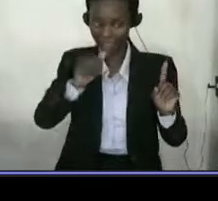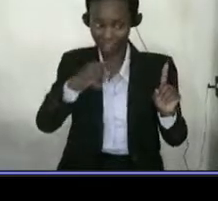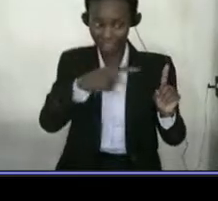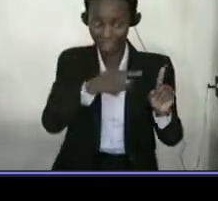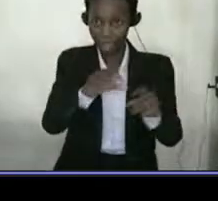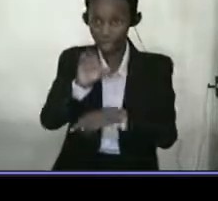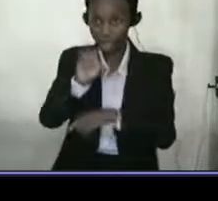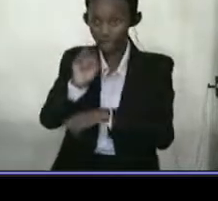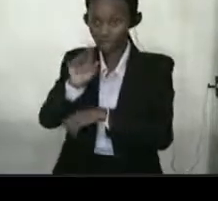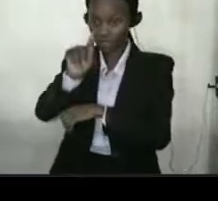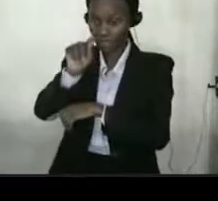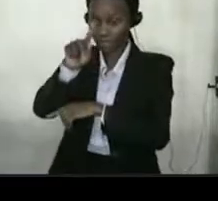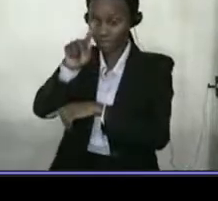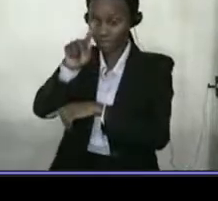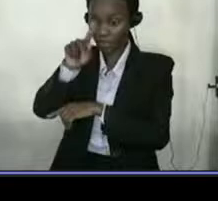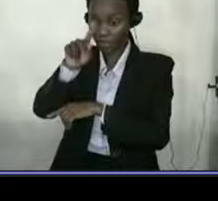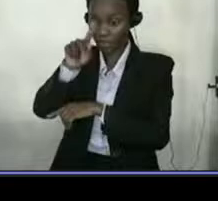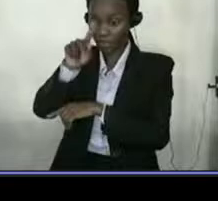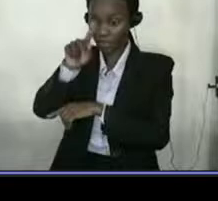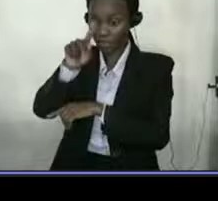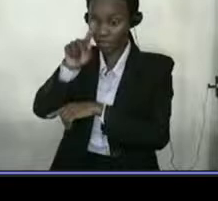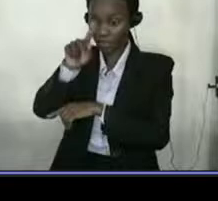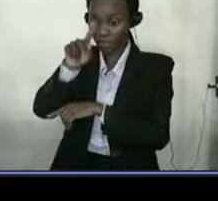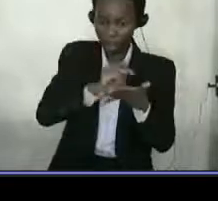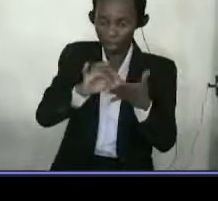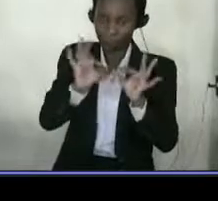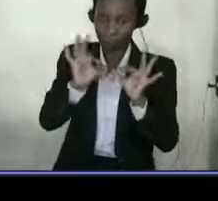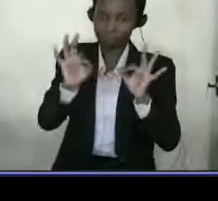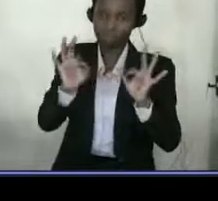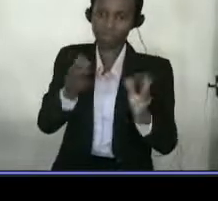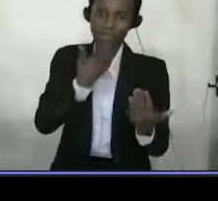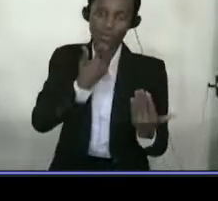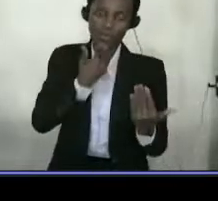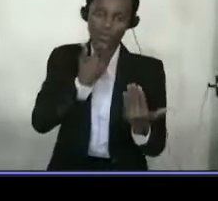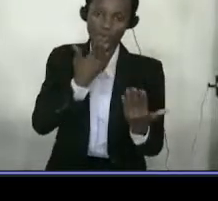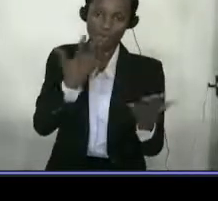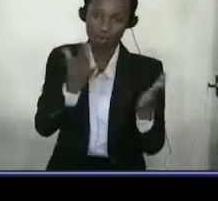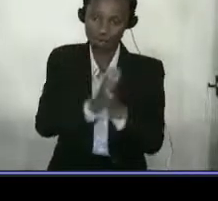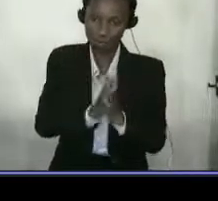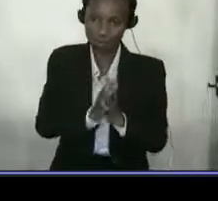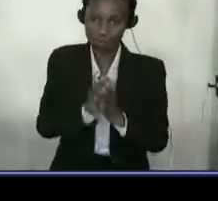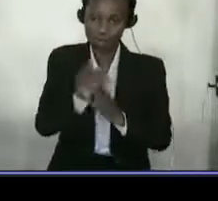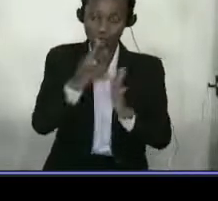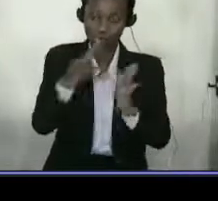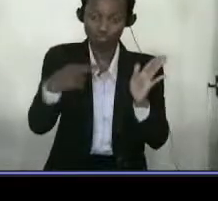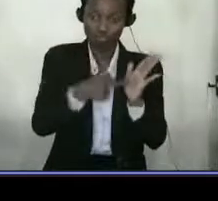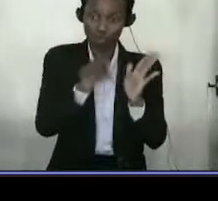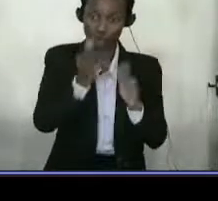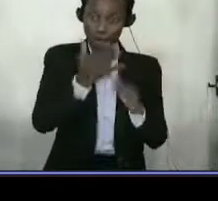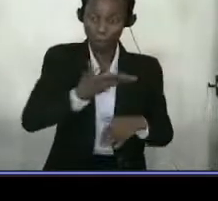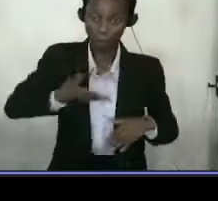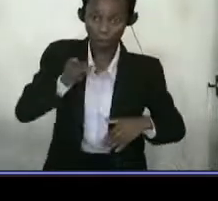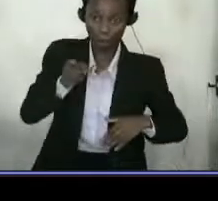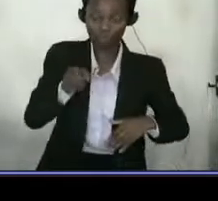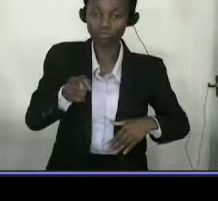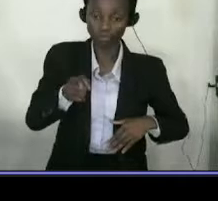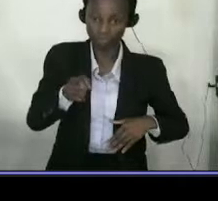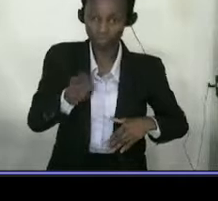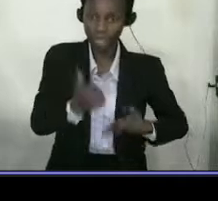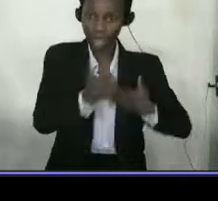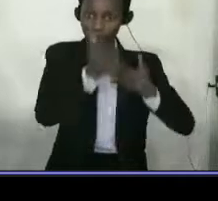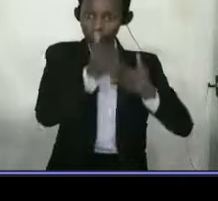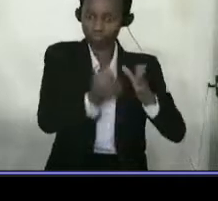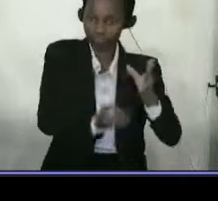audit. Kule nyanga yabesifazane sifisa ukubonga iqhaza elabanjwe umama wakho ekukhuliseni